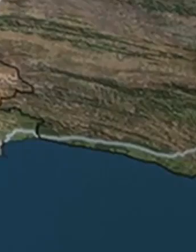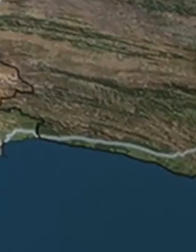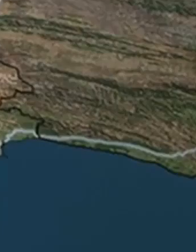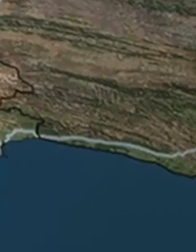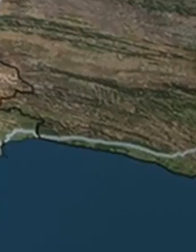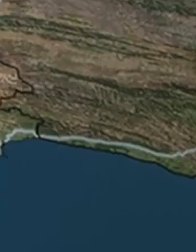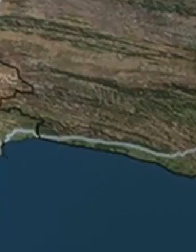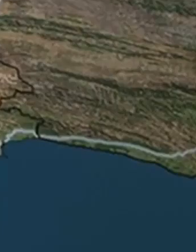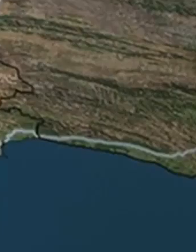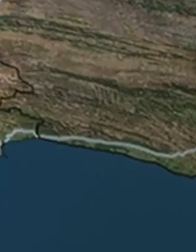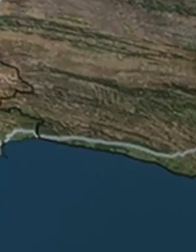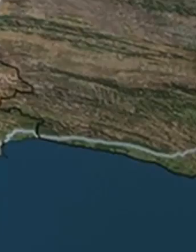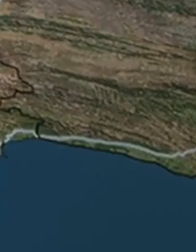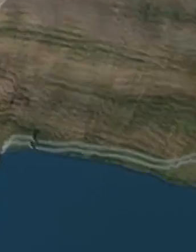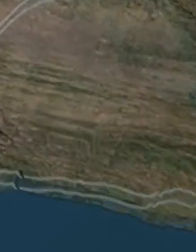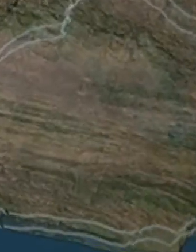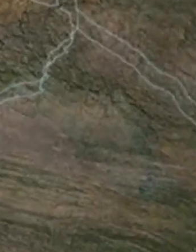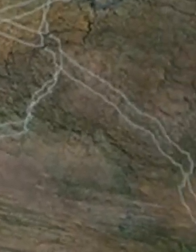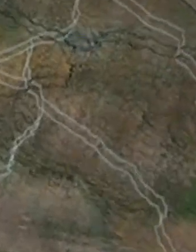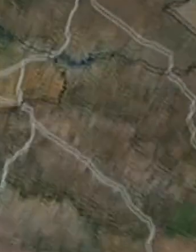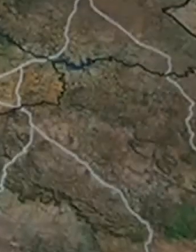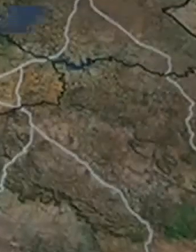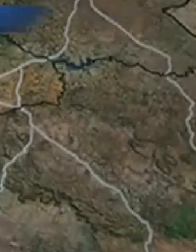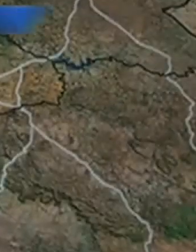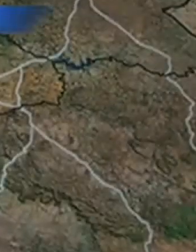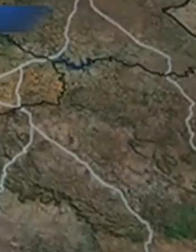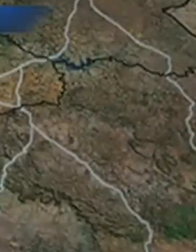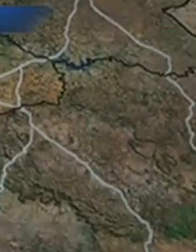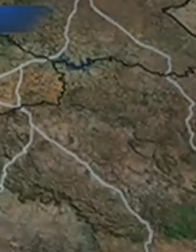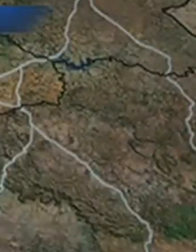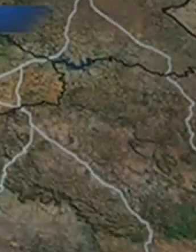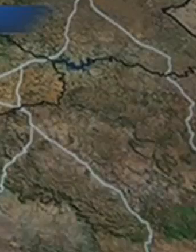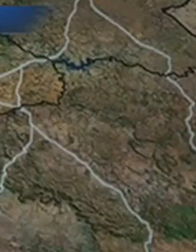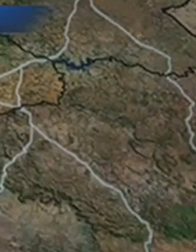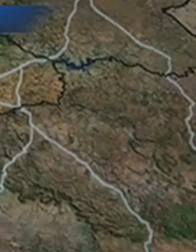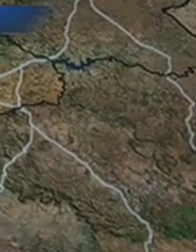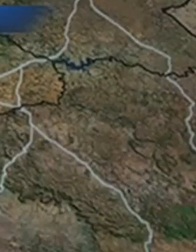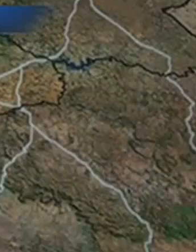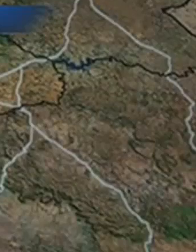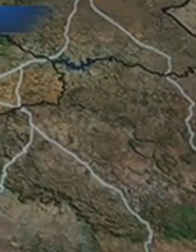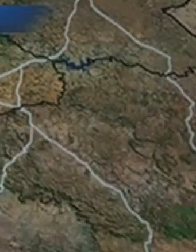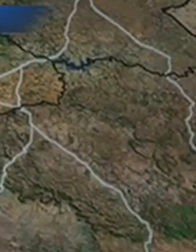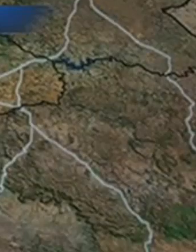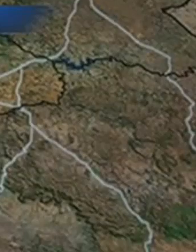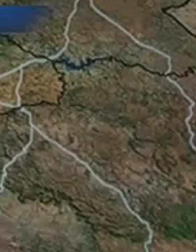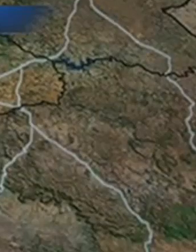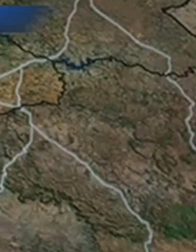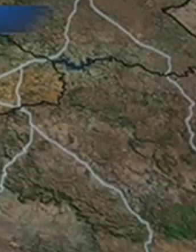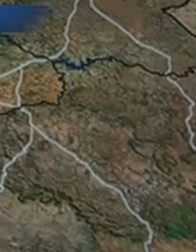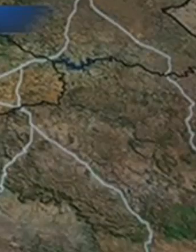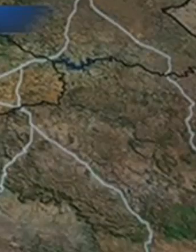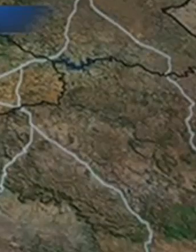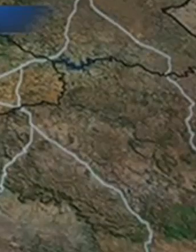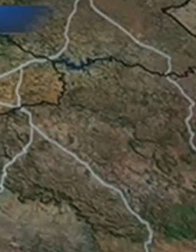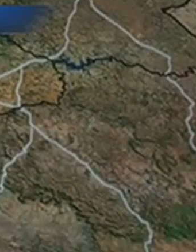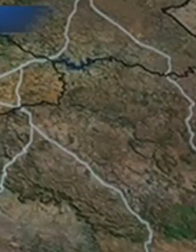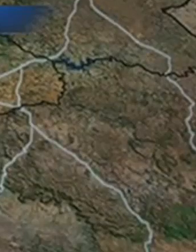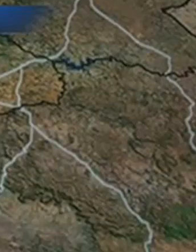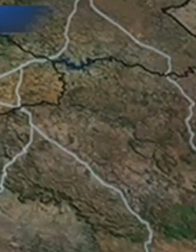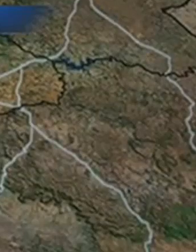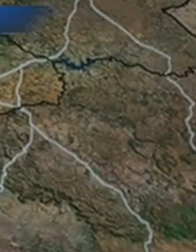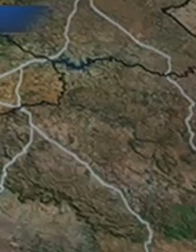21 fa Mossel Bay yona e tla beke mo go digrata di le 22. Re lebella province ya kwa Northern Cape teng Springbok